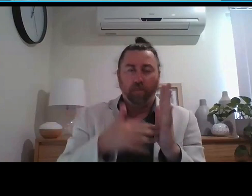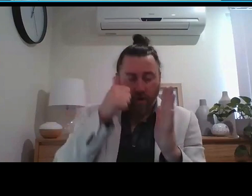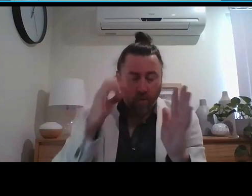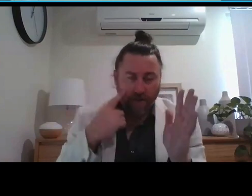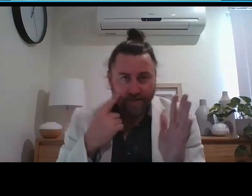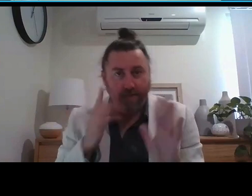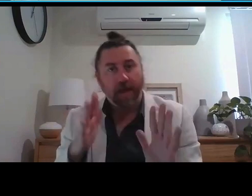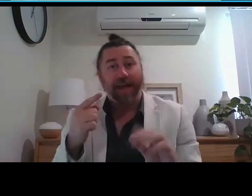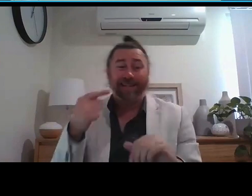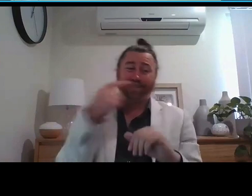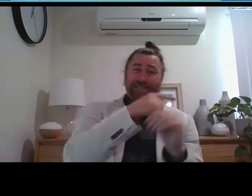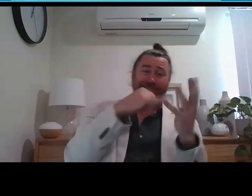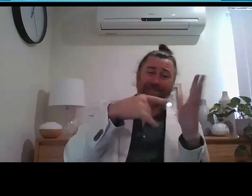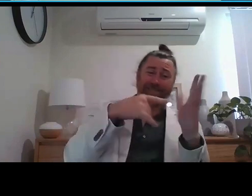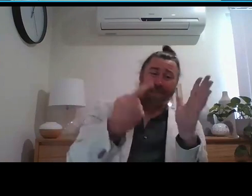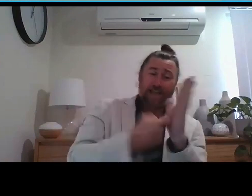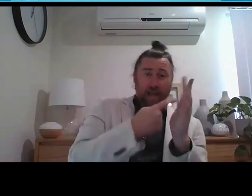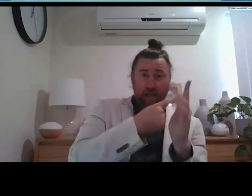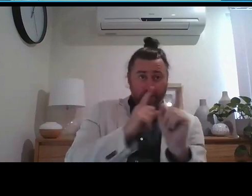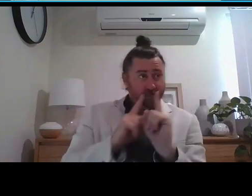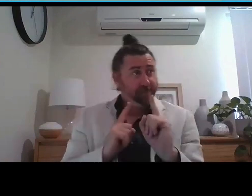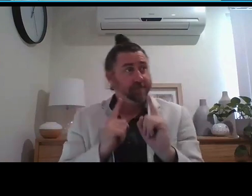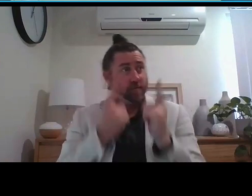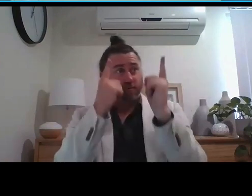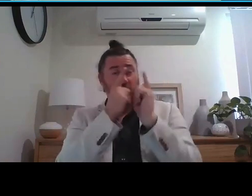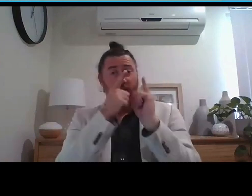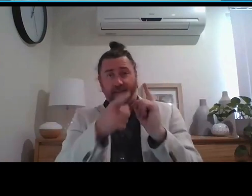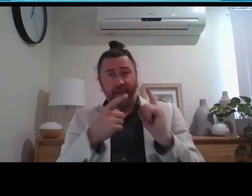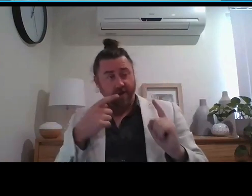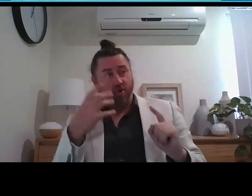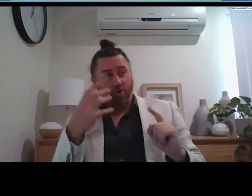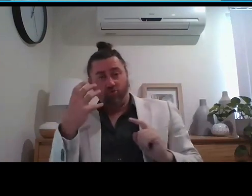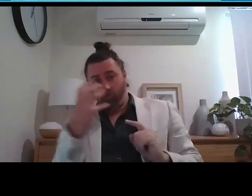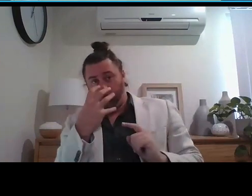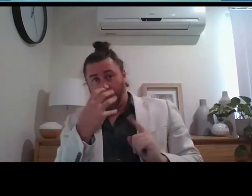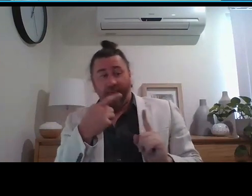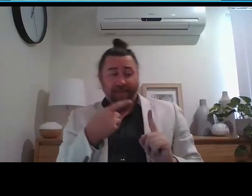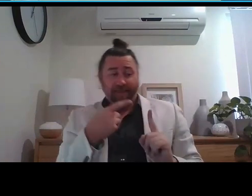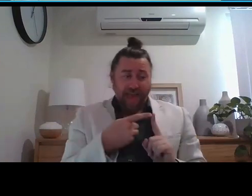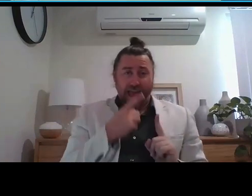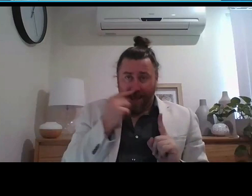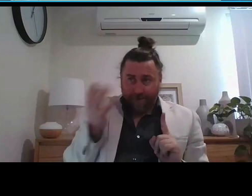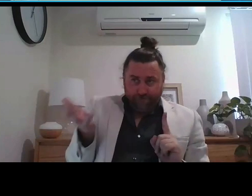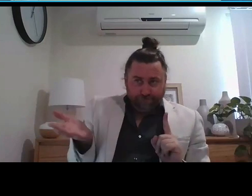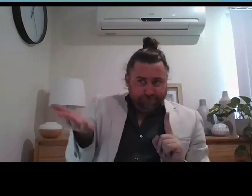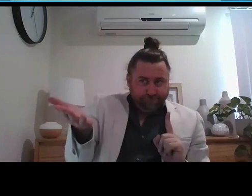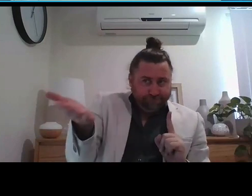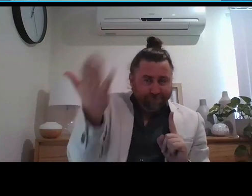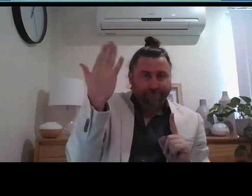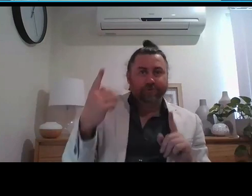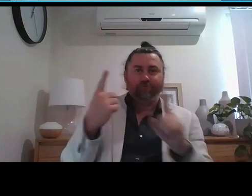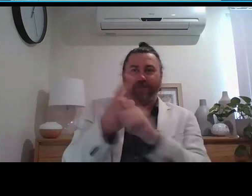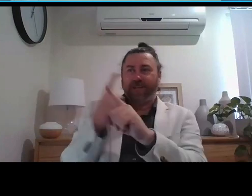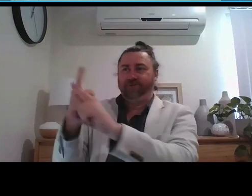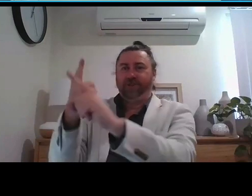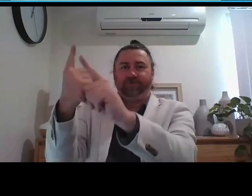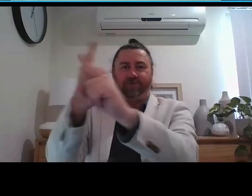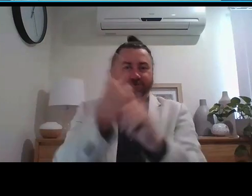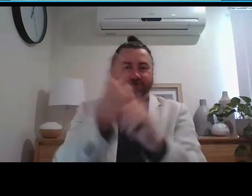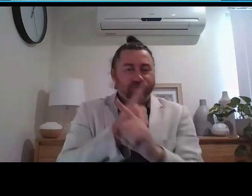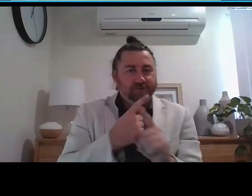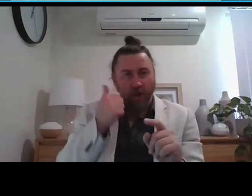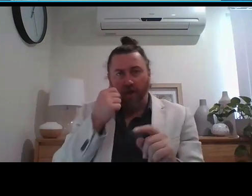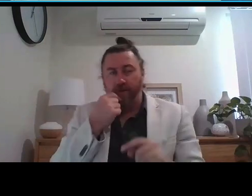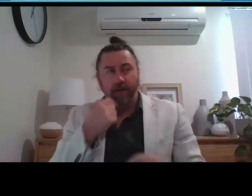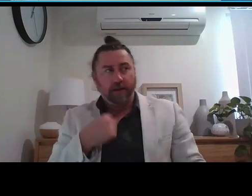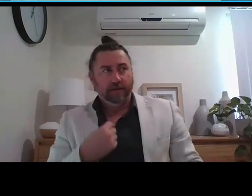system, are landmark reforms and are intended to drive significant change. So as uncomfortable as the star ratings may be for some